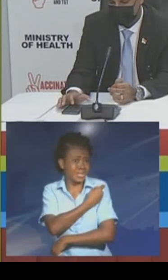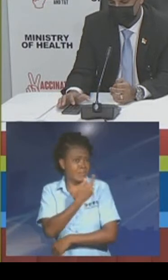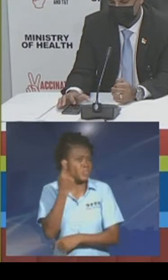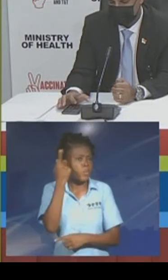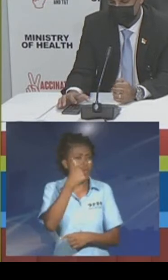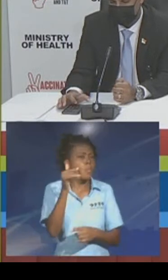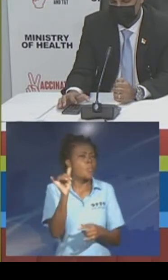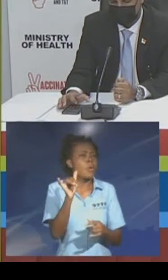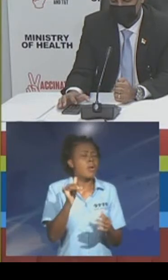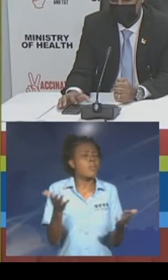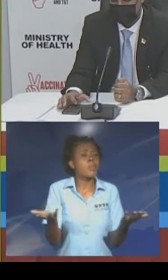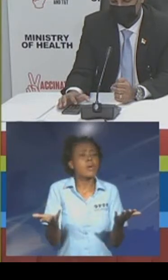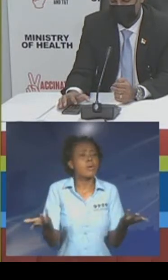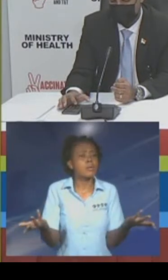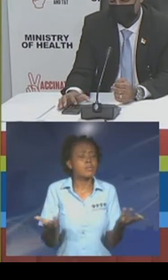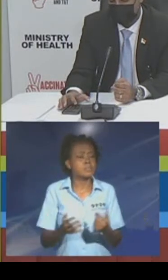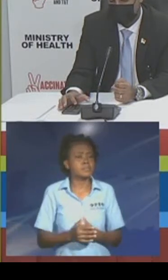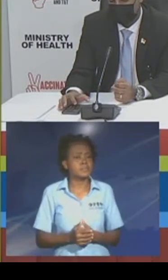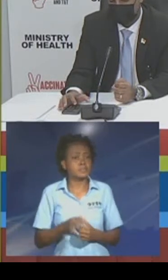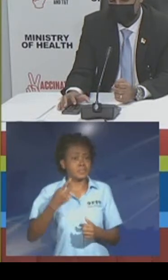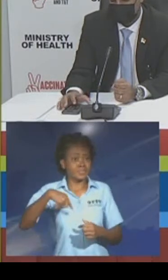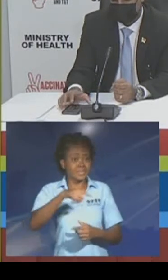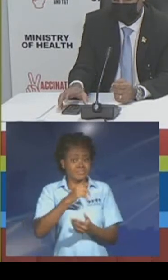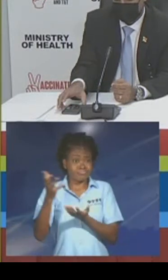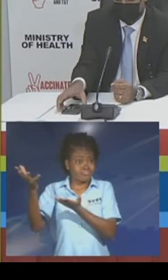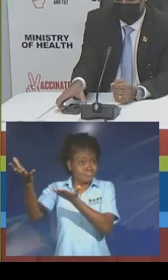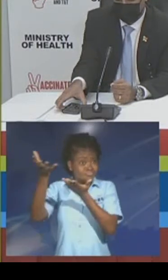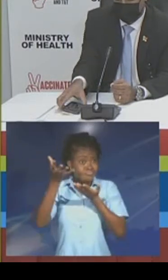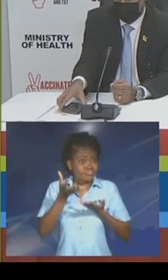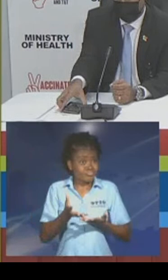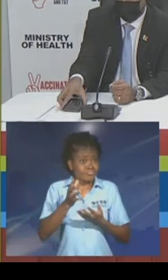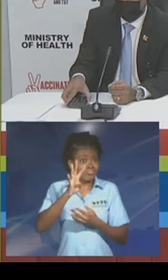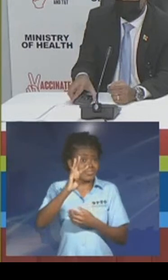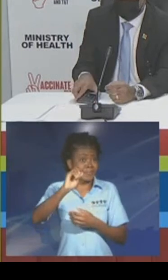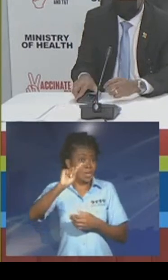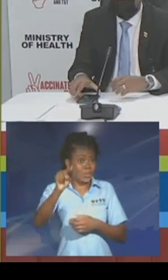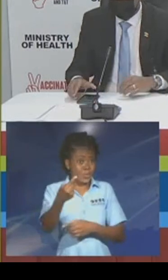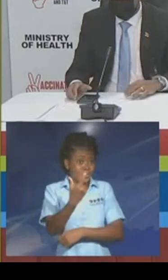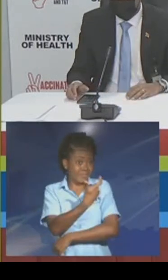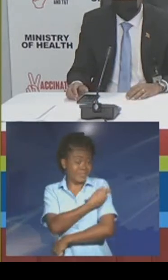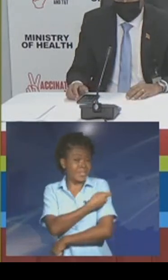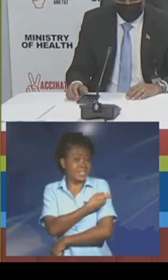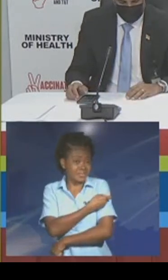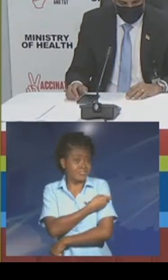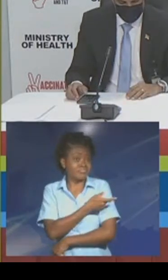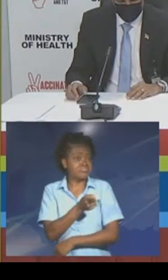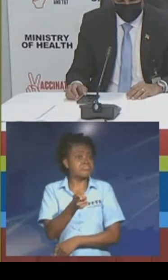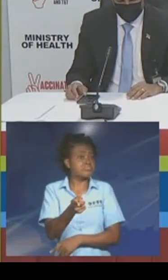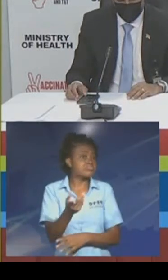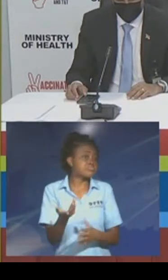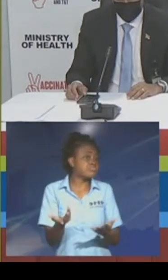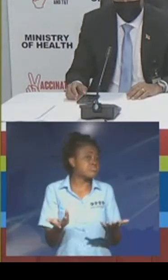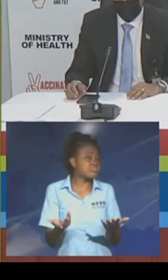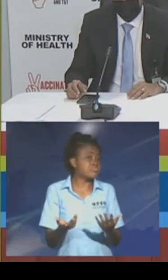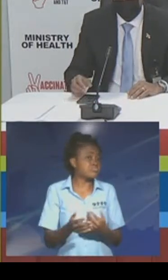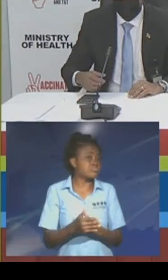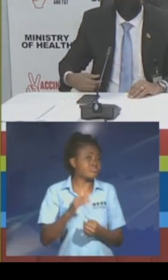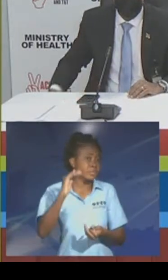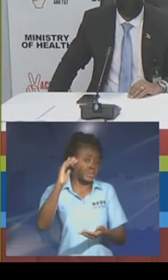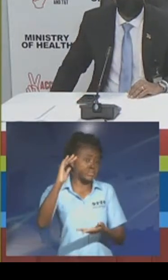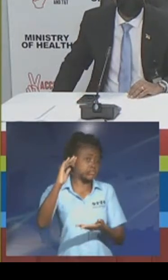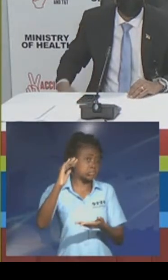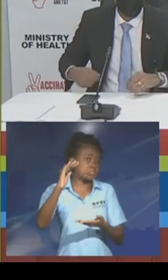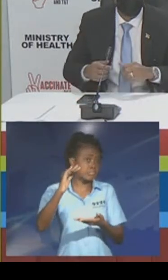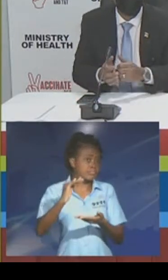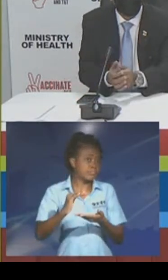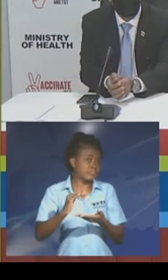in 40,000. You know, is it looking good? Is it below